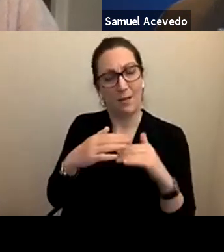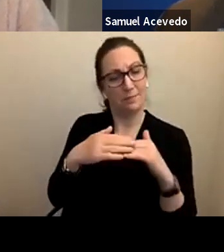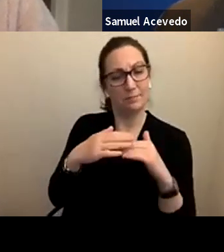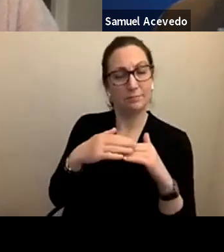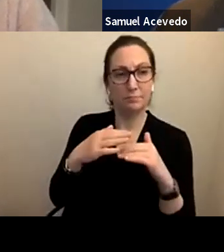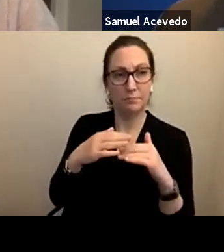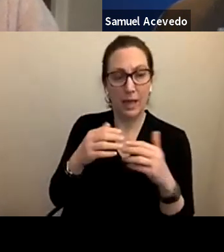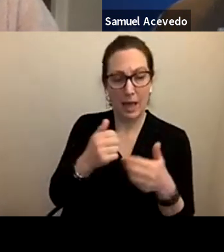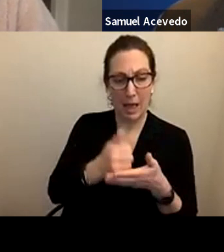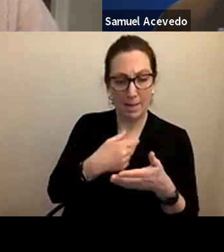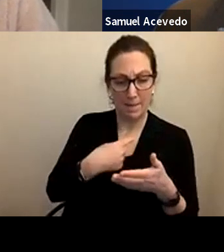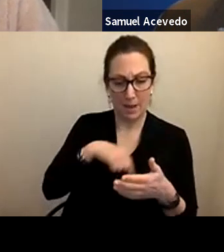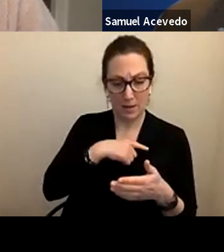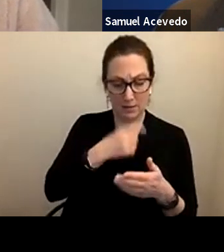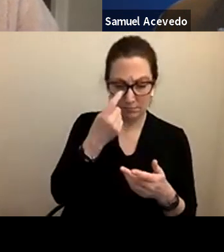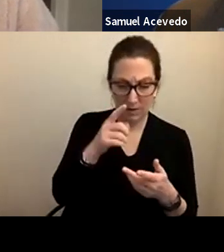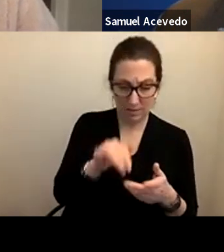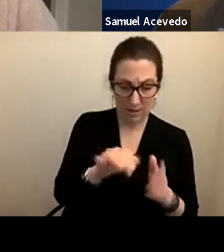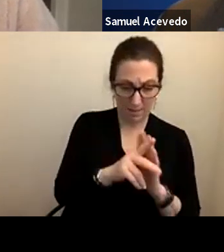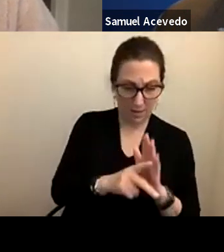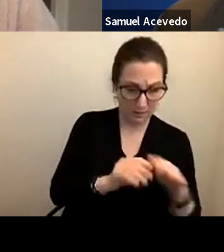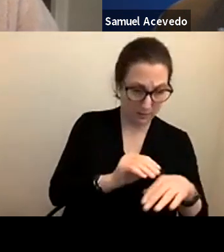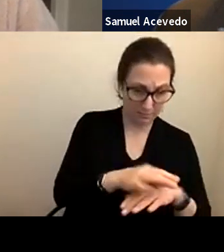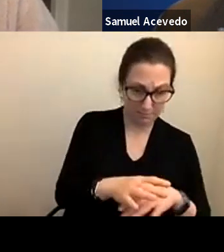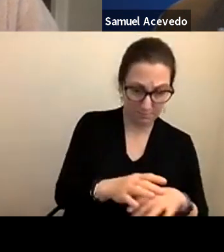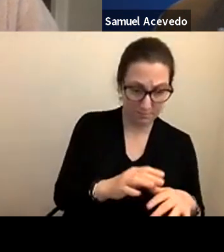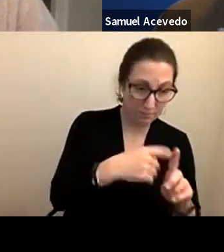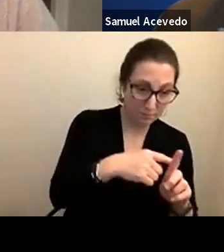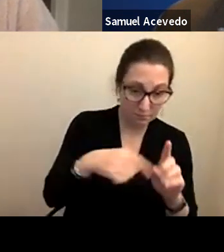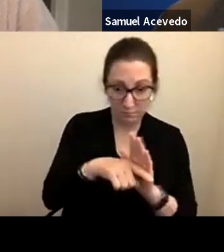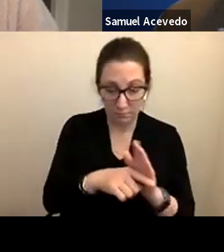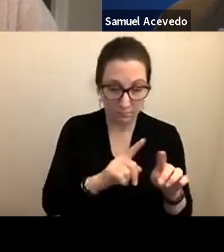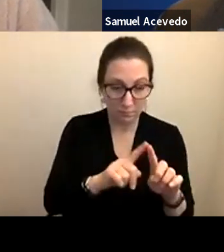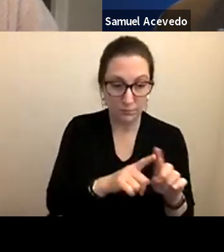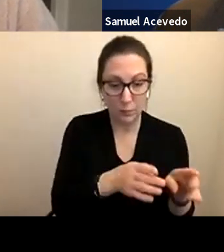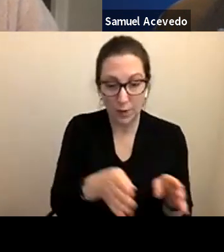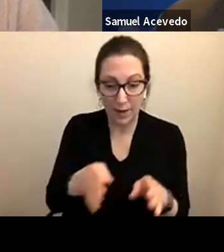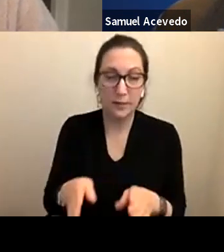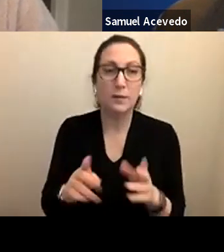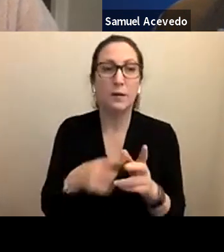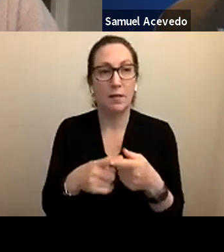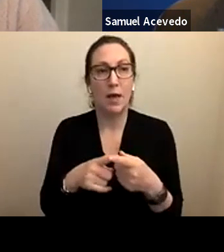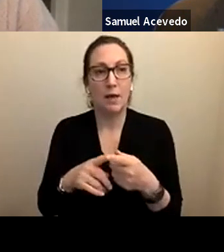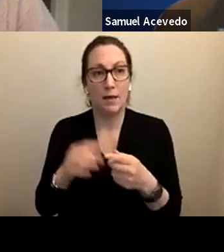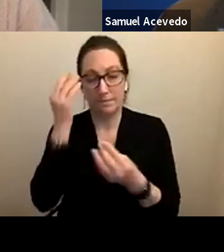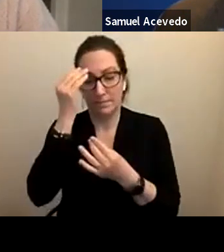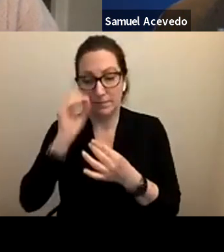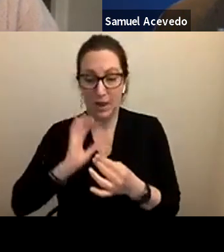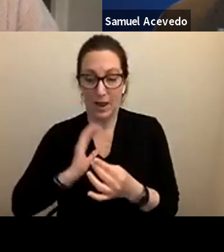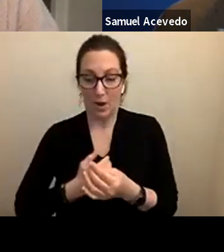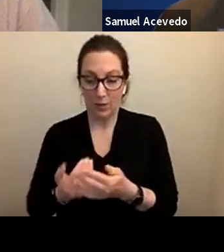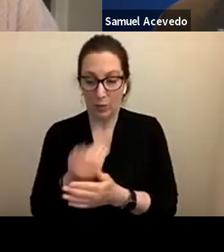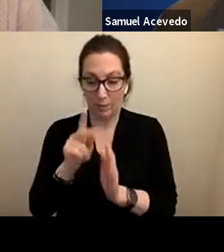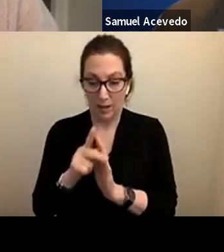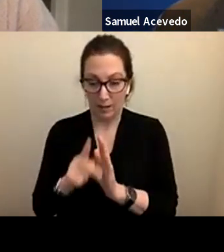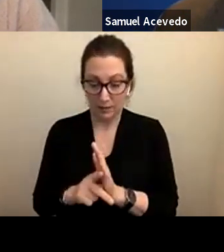affected, bad and good, and see how our new policy would address either sustaining outcomes